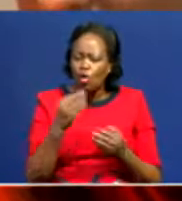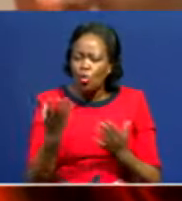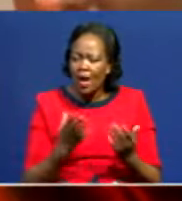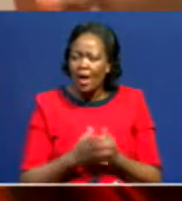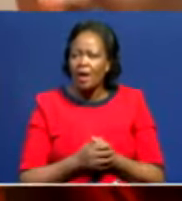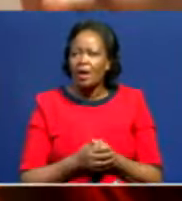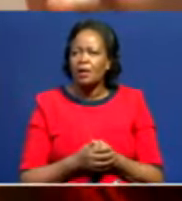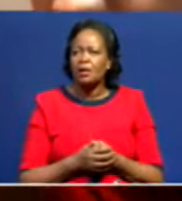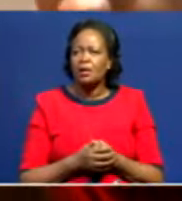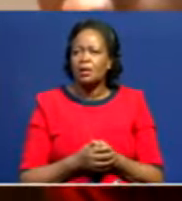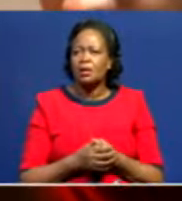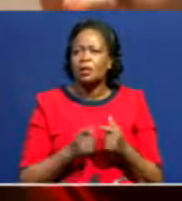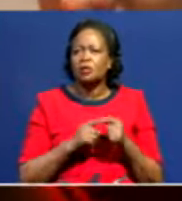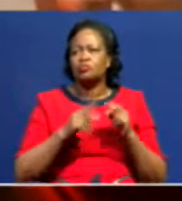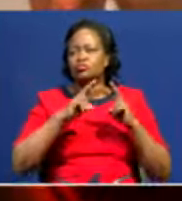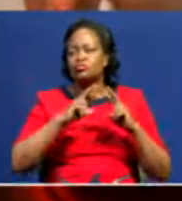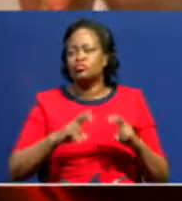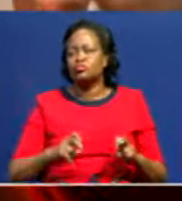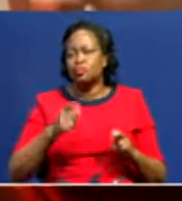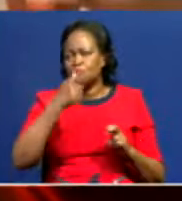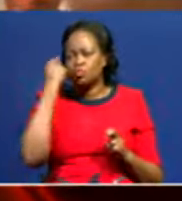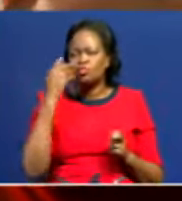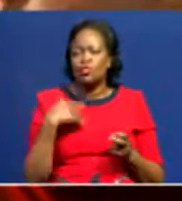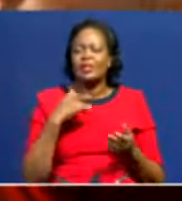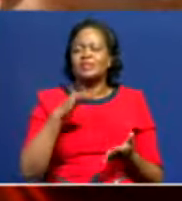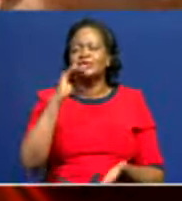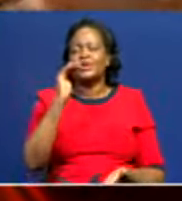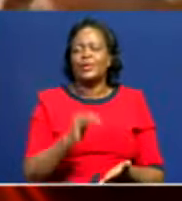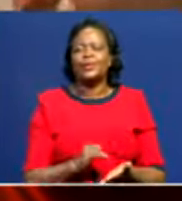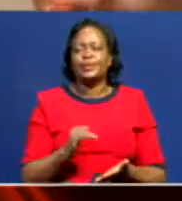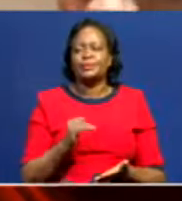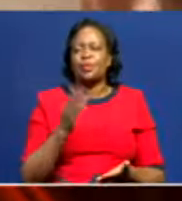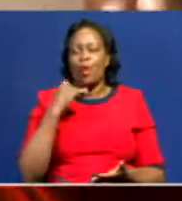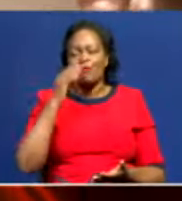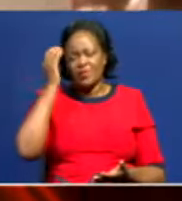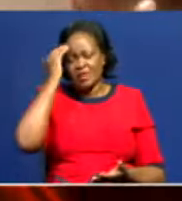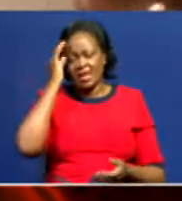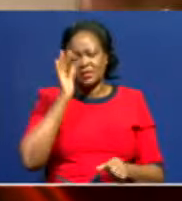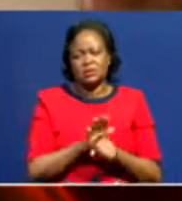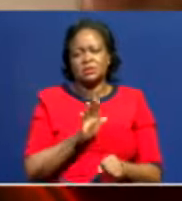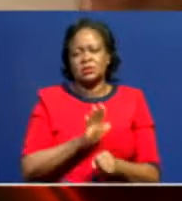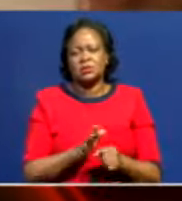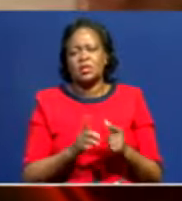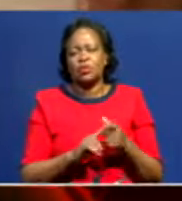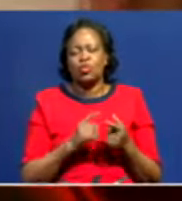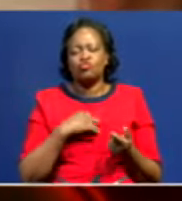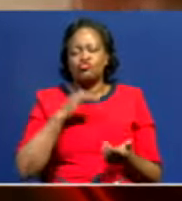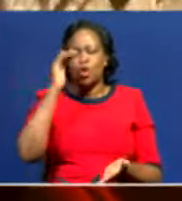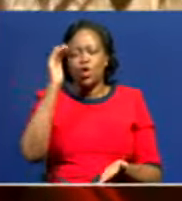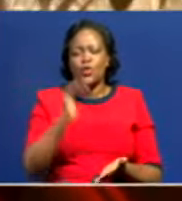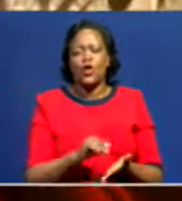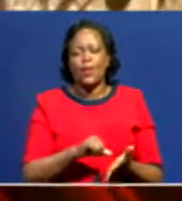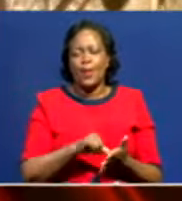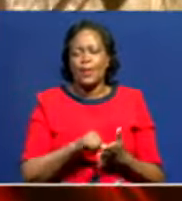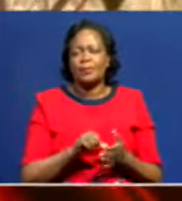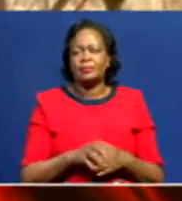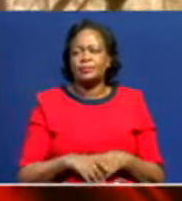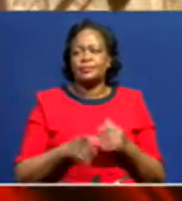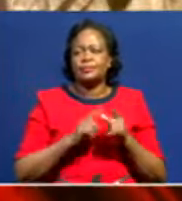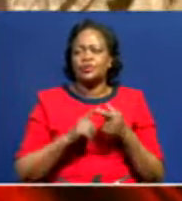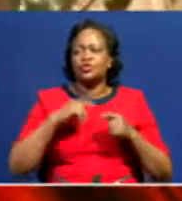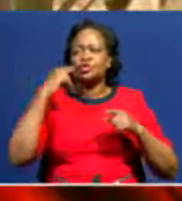Unaanza kushungusa kwa sababu tunataka hiyo kitu iteremke sana kwa sababu tumefunzwa na tumeona tunataka kuteremsha aende chini. Pia